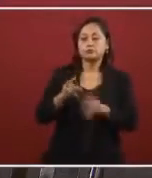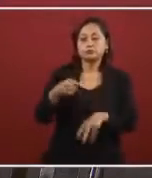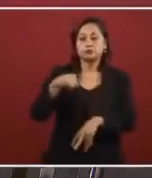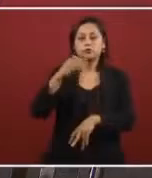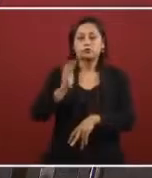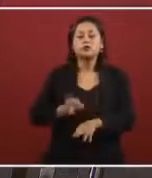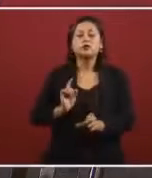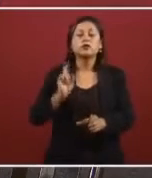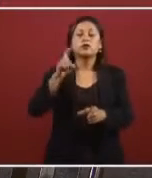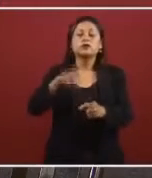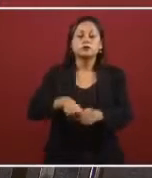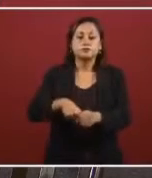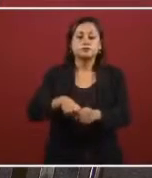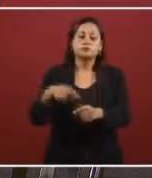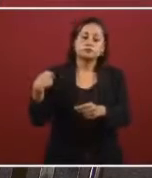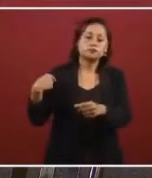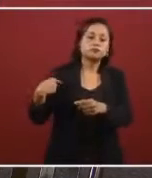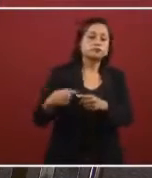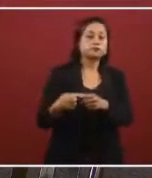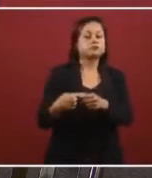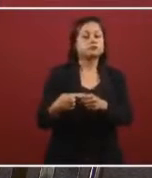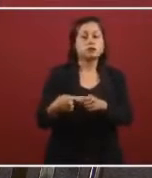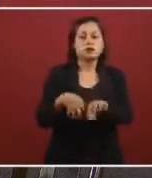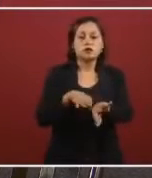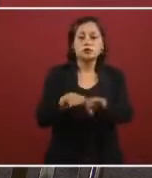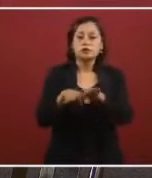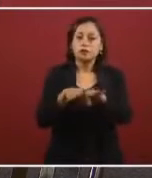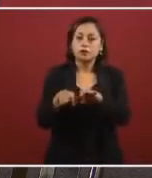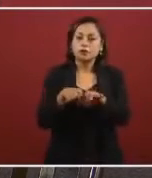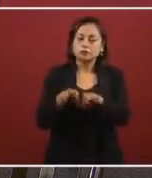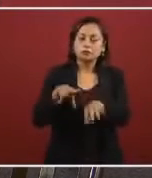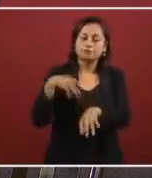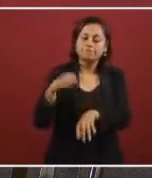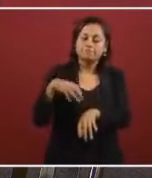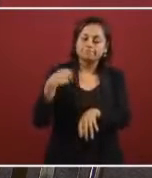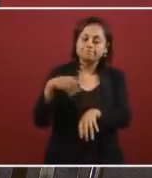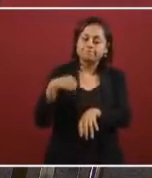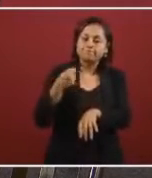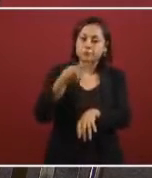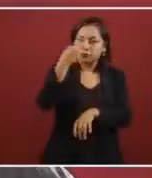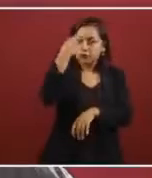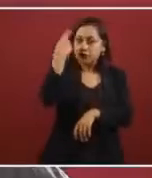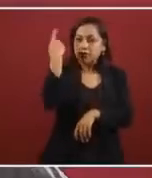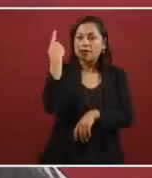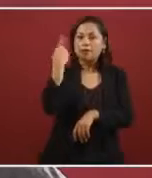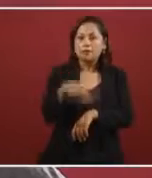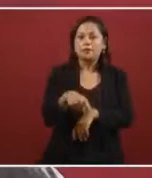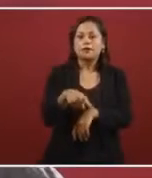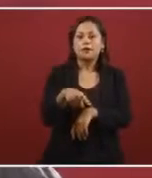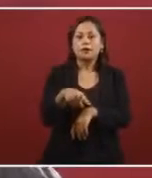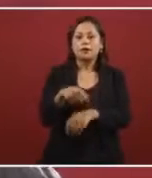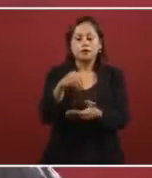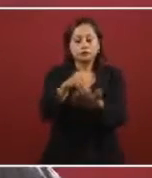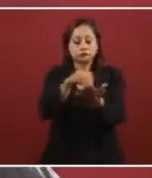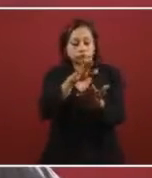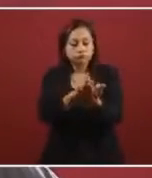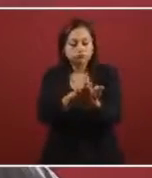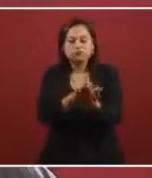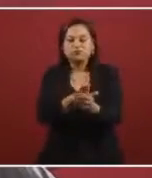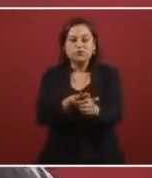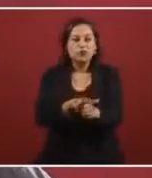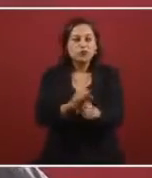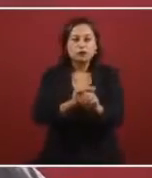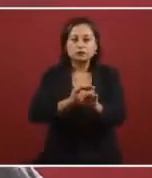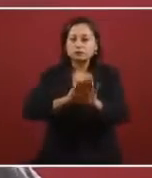ese glad día for the hemos venido invitation, trabajando and as of that fuertemente day, we've been para working poner strongly to una put serie de a cuestiones series of claras sobre el clear caso Ayotzinapa.